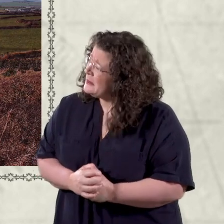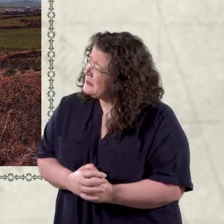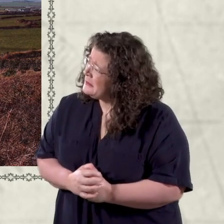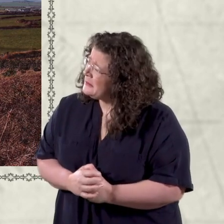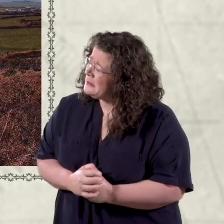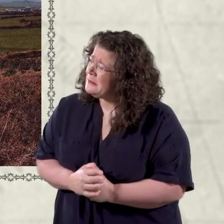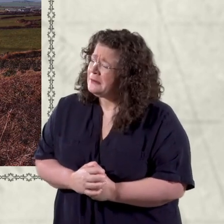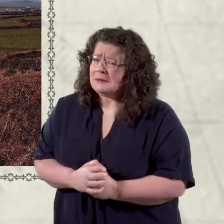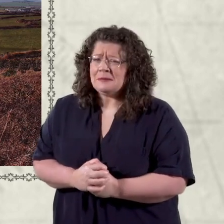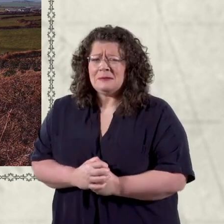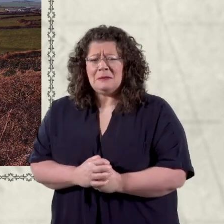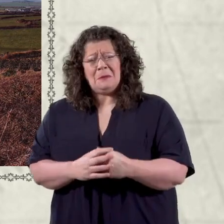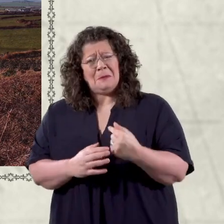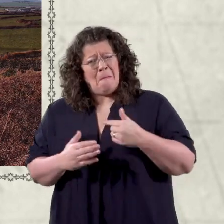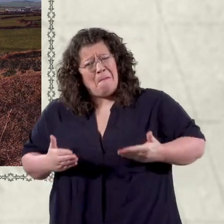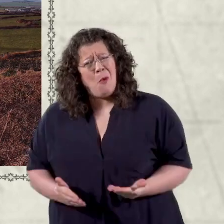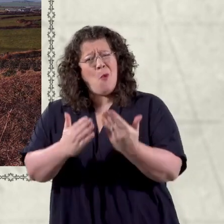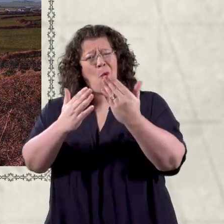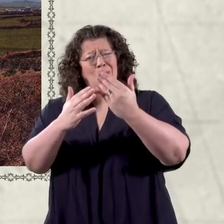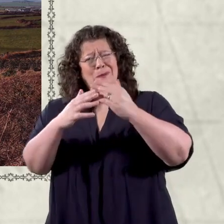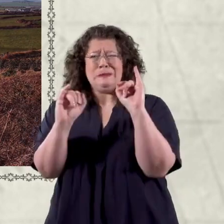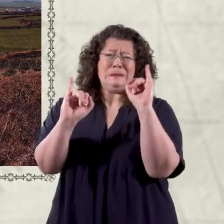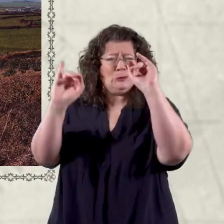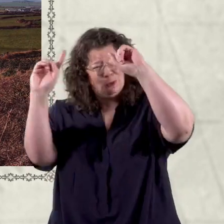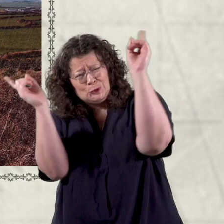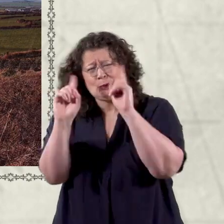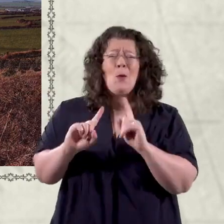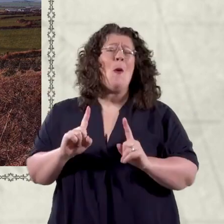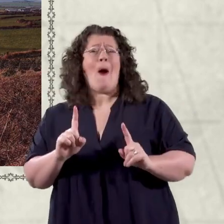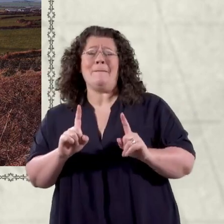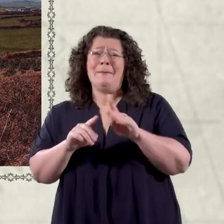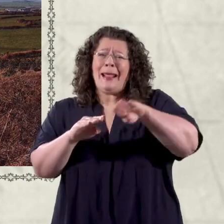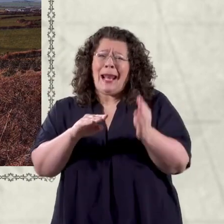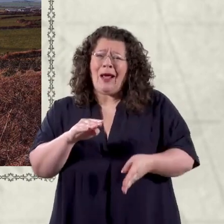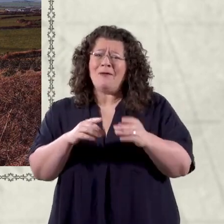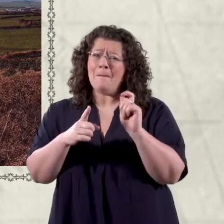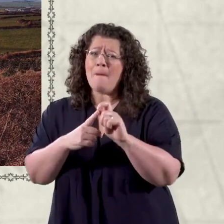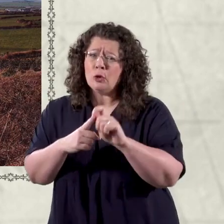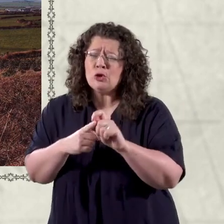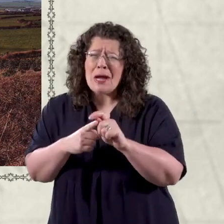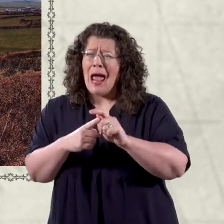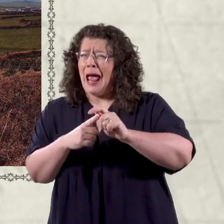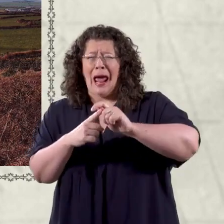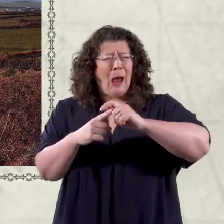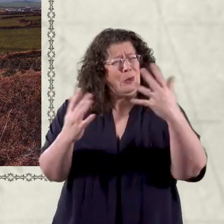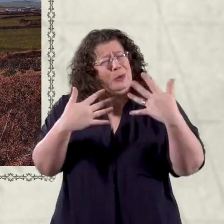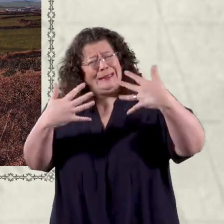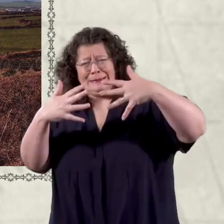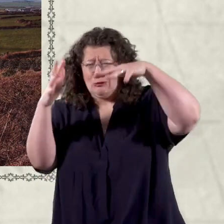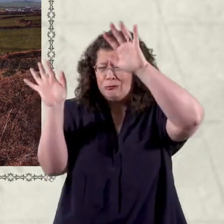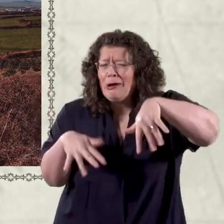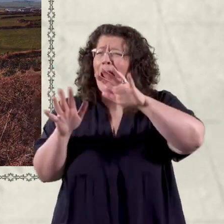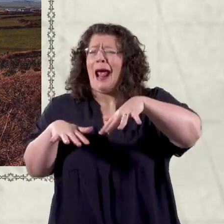I was born in a raging storm on the cliffs of Pembrokeshire, in the wind and